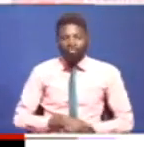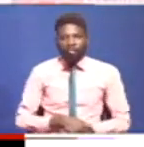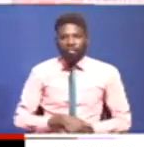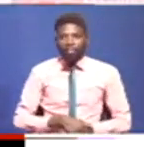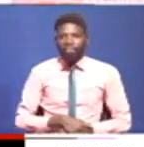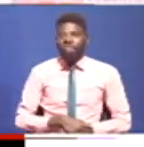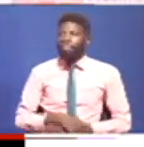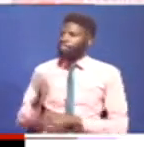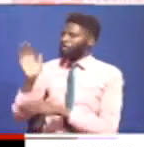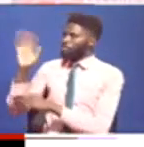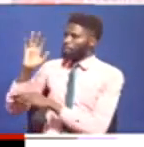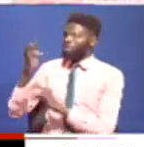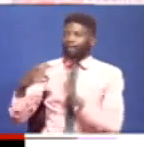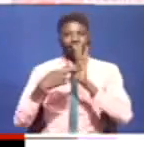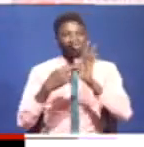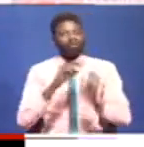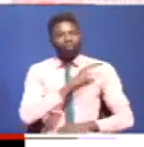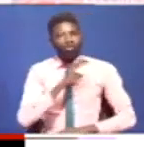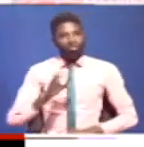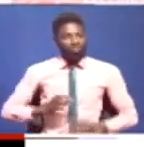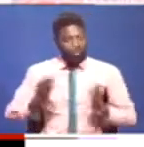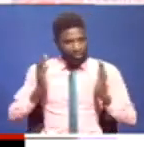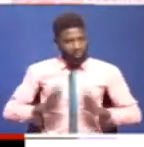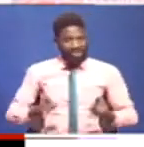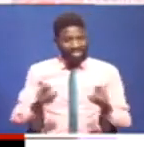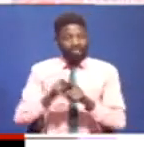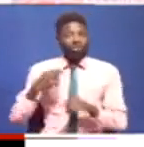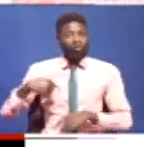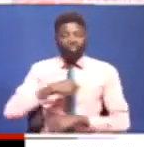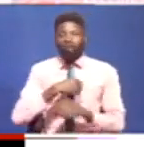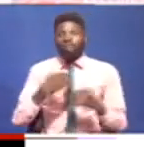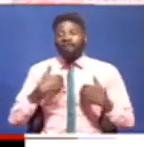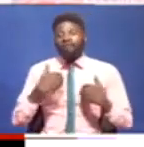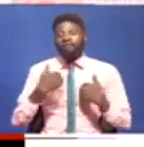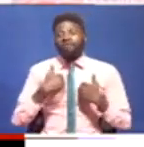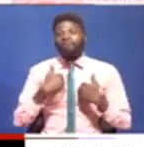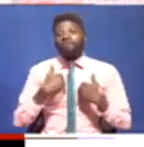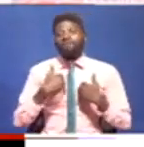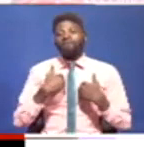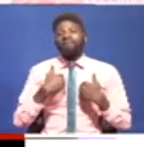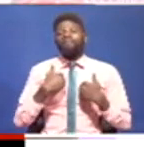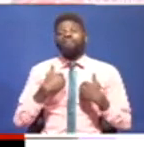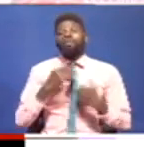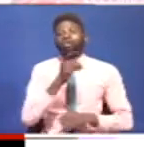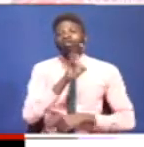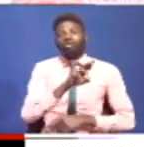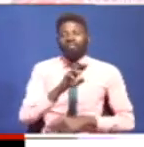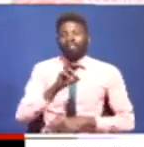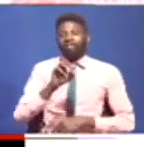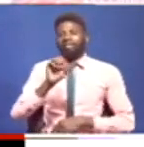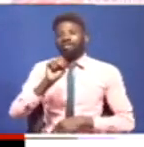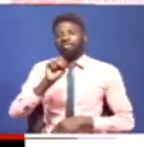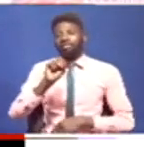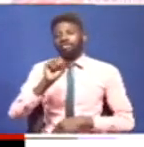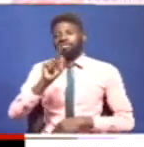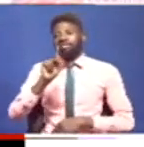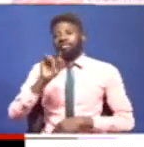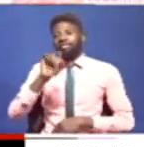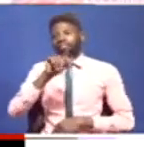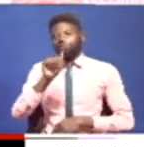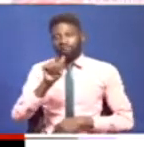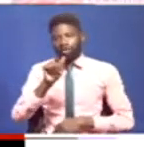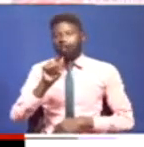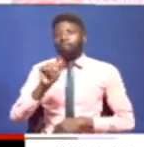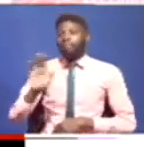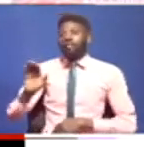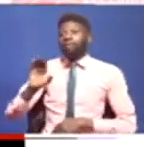representing the commissioners. And then we have Dr. Skeeter Ocharo, the CEO of